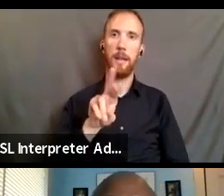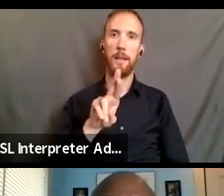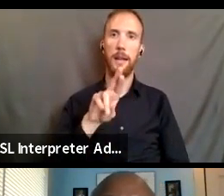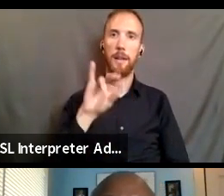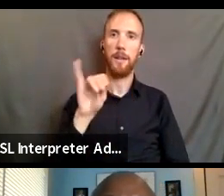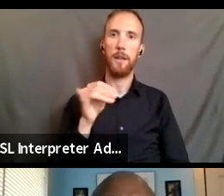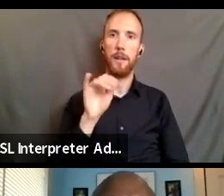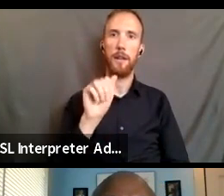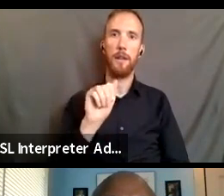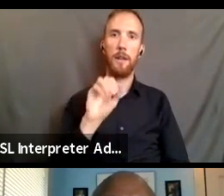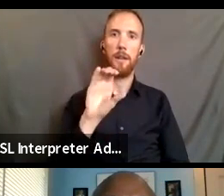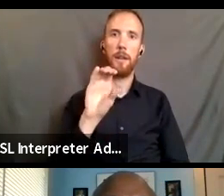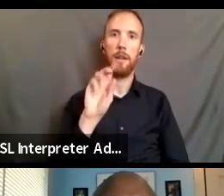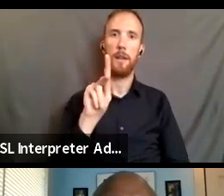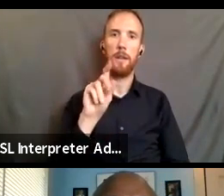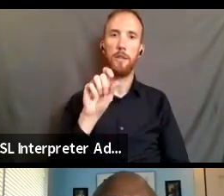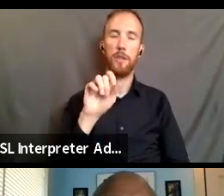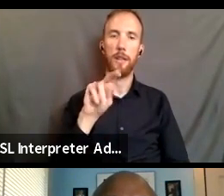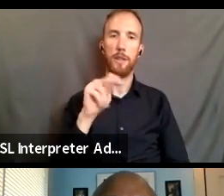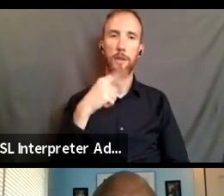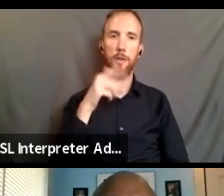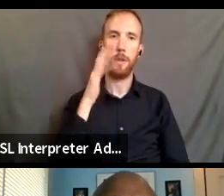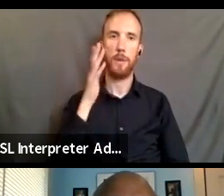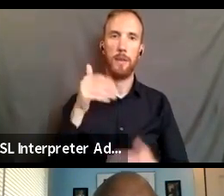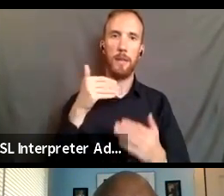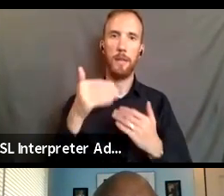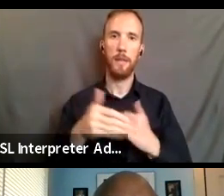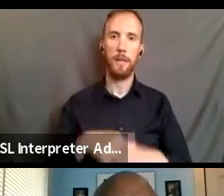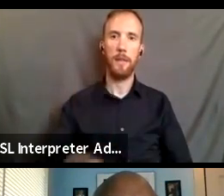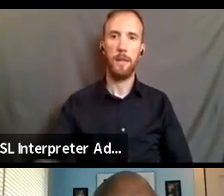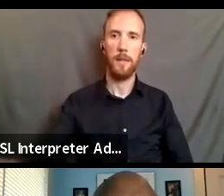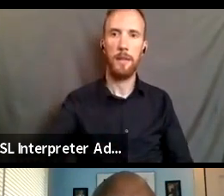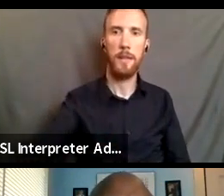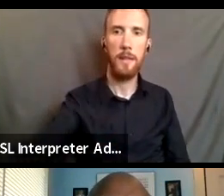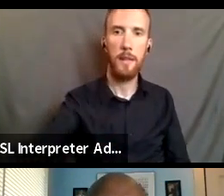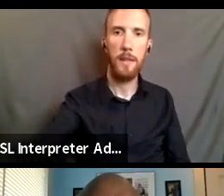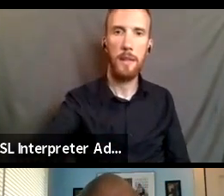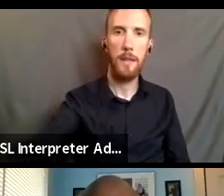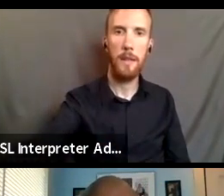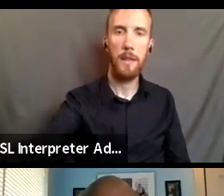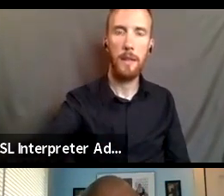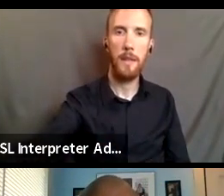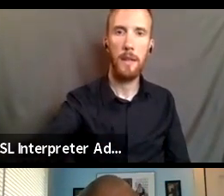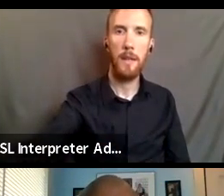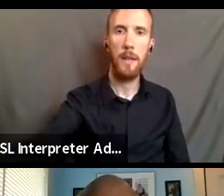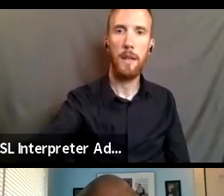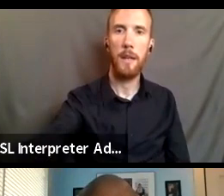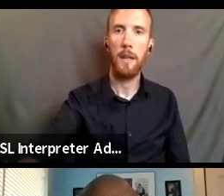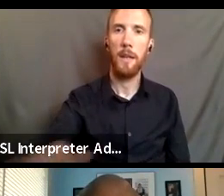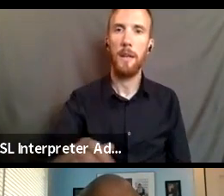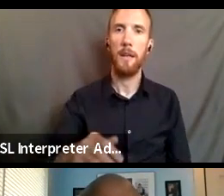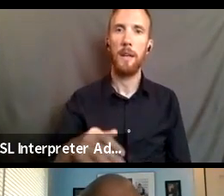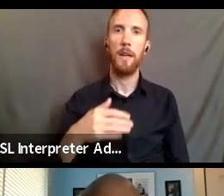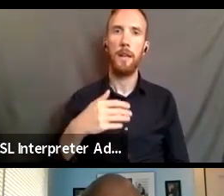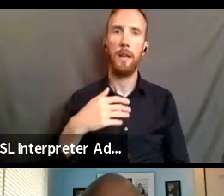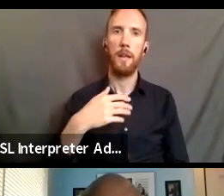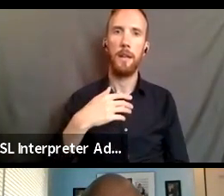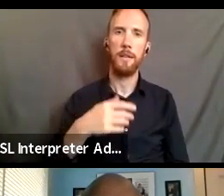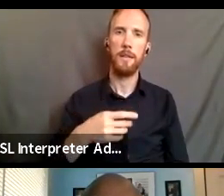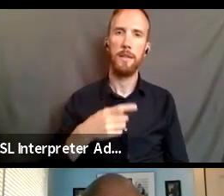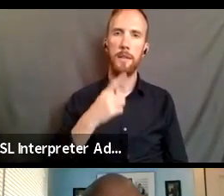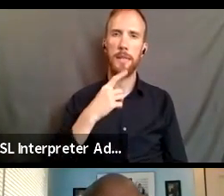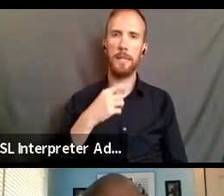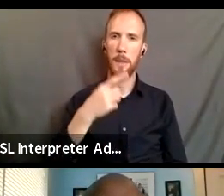we'll proceed thank you for that um at this time we're going to transition to our can you turn your video